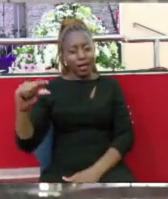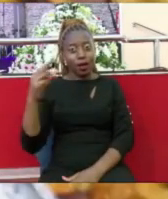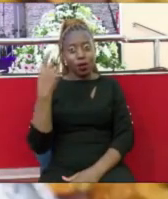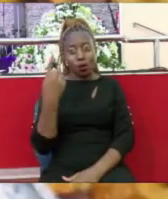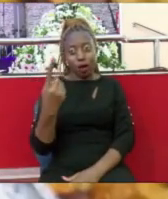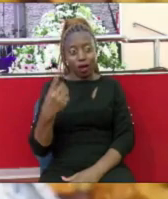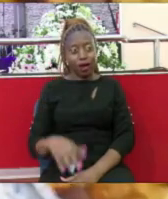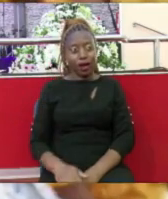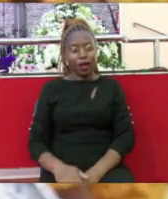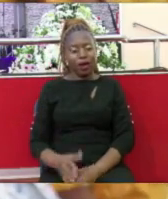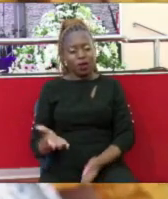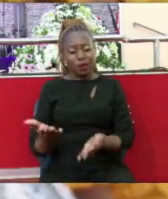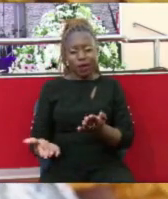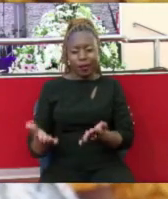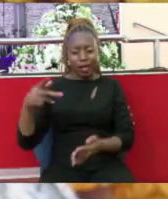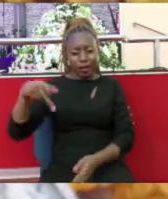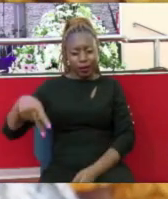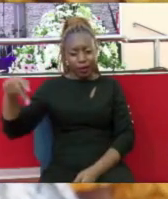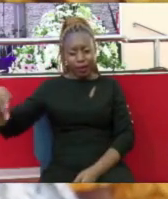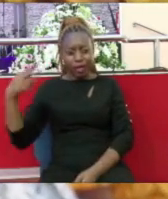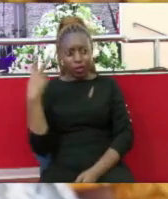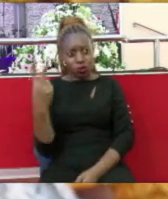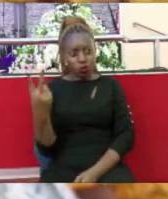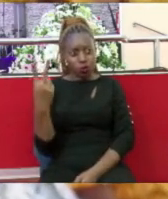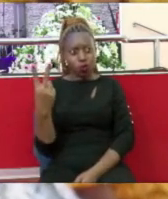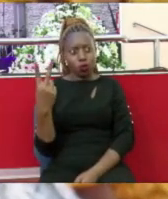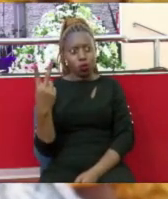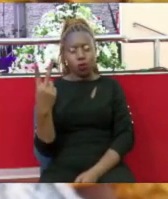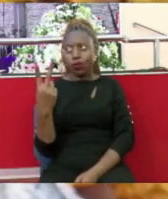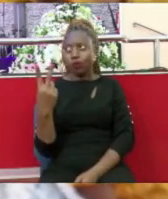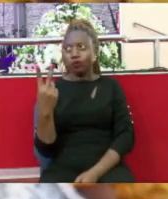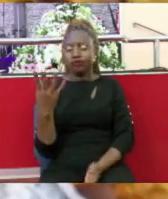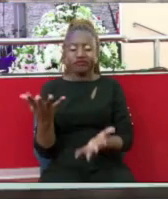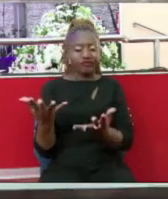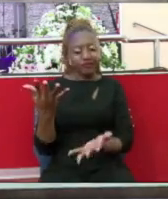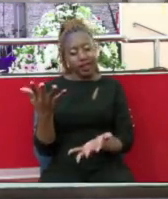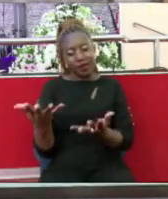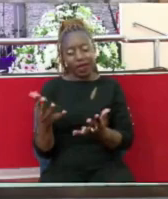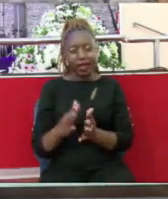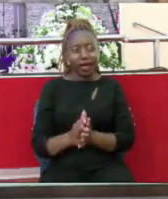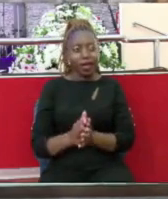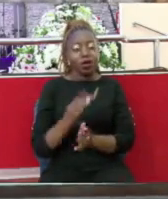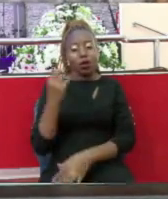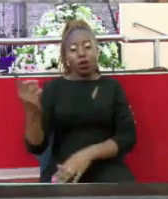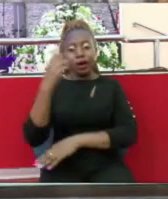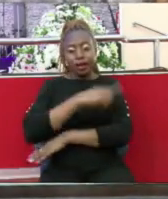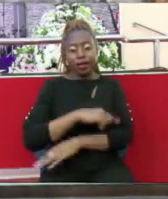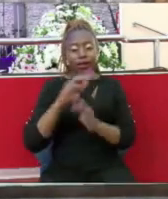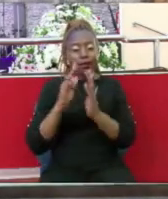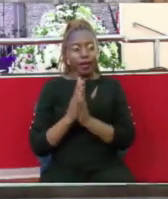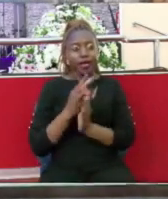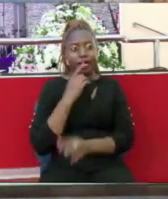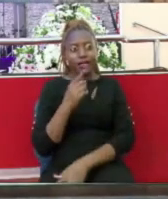he was in PP2, yes, somewhere there. One time he prayed and he said, I